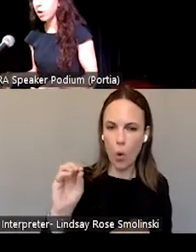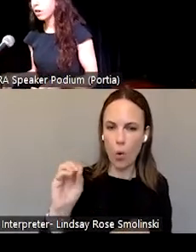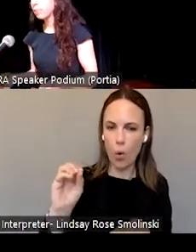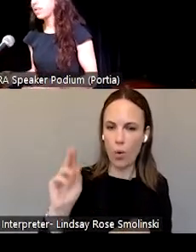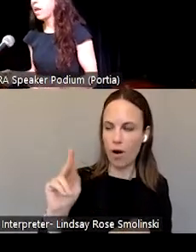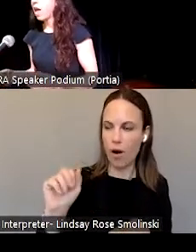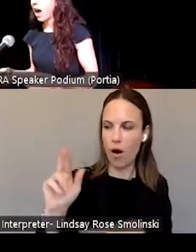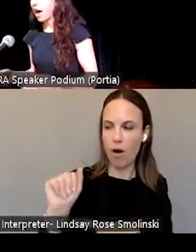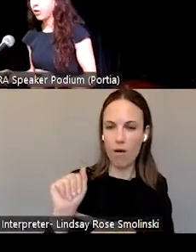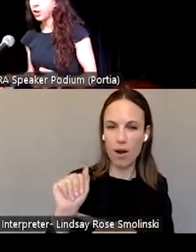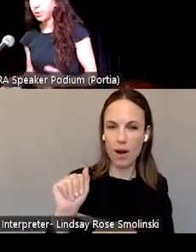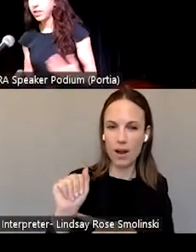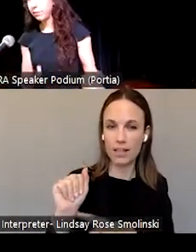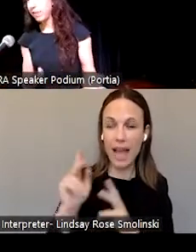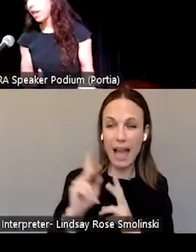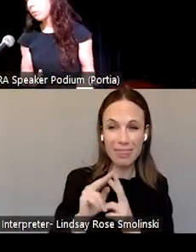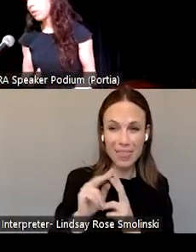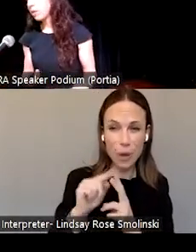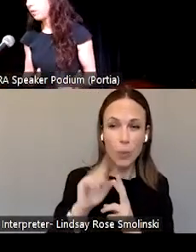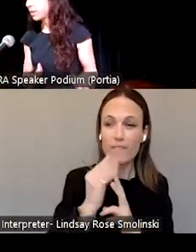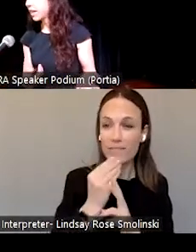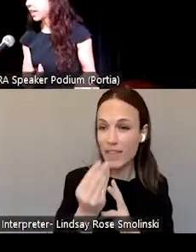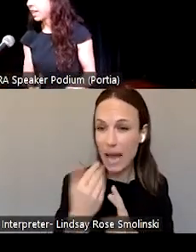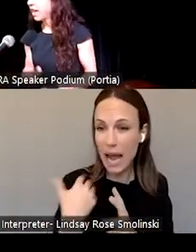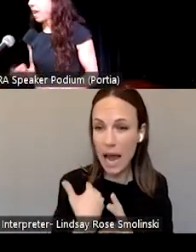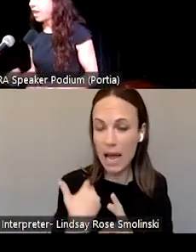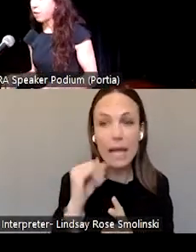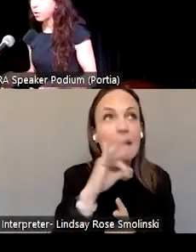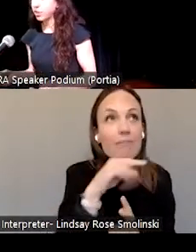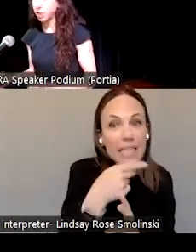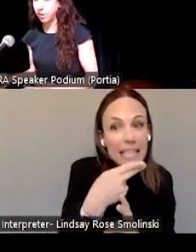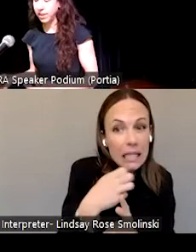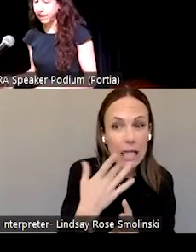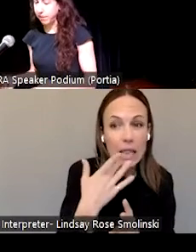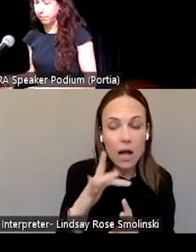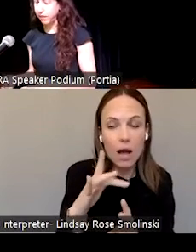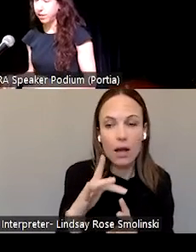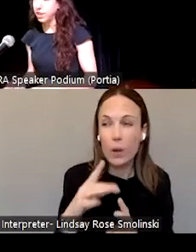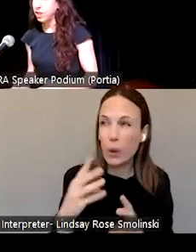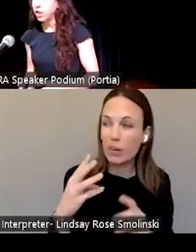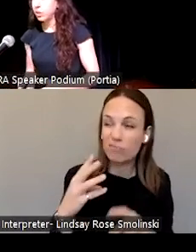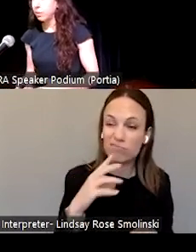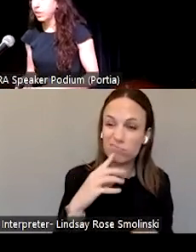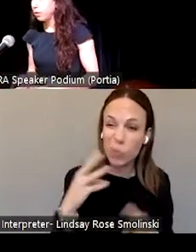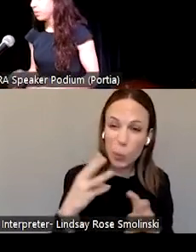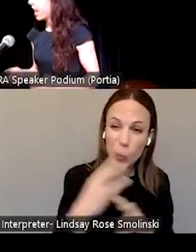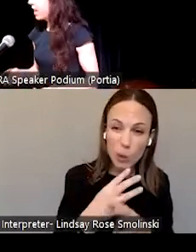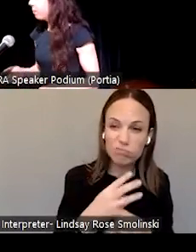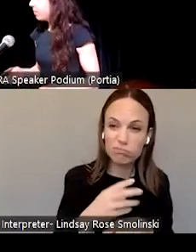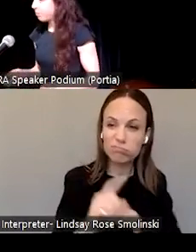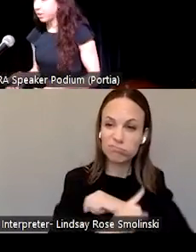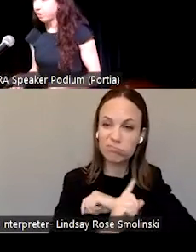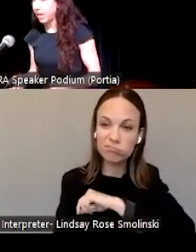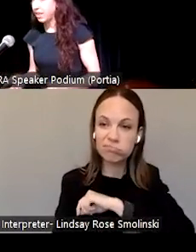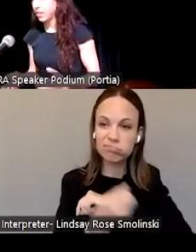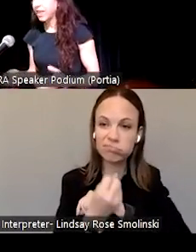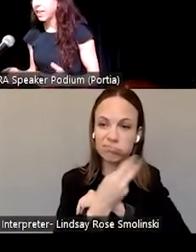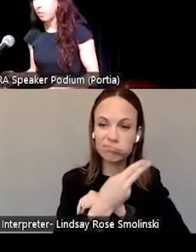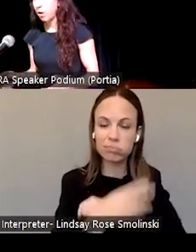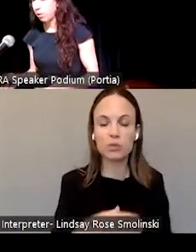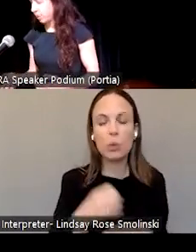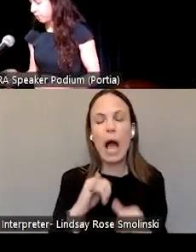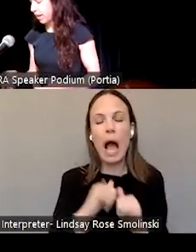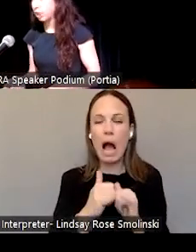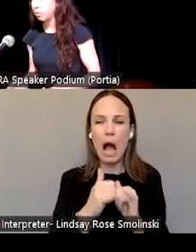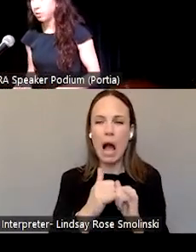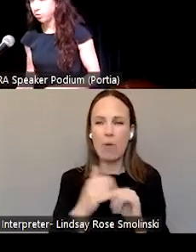this okara was either going to feed animals if he was lucky, and at worst, going to landfill. So we knew there had to be a better way to keep